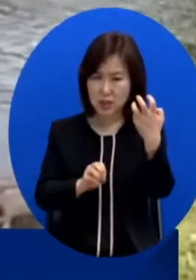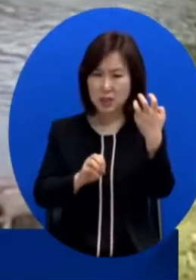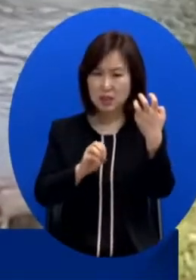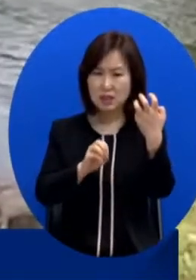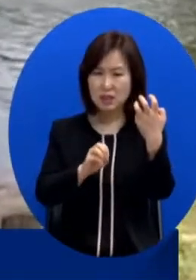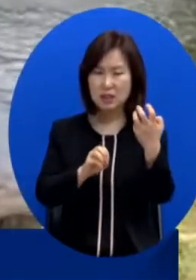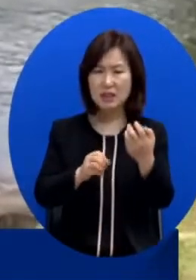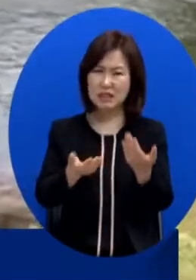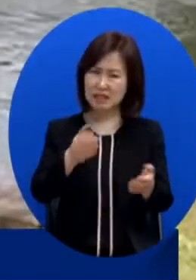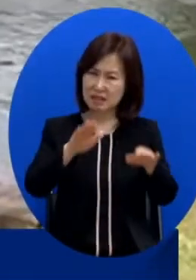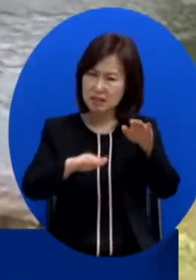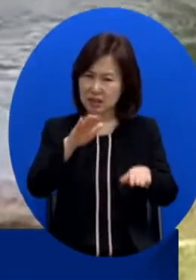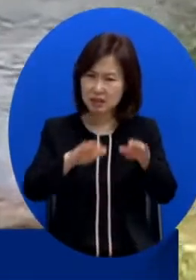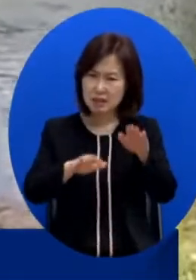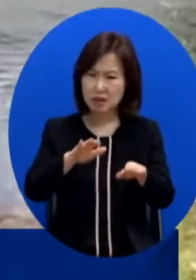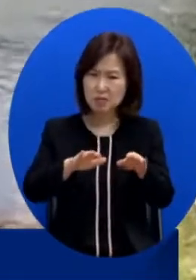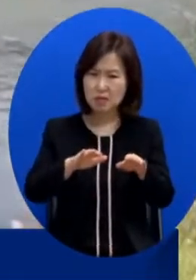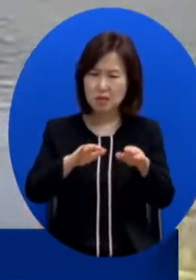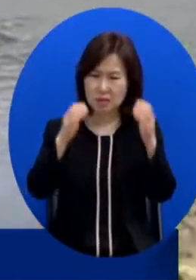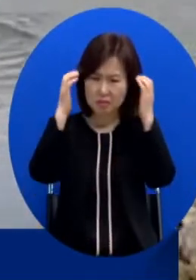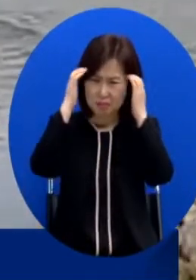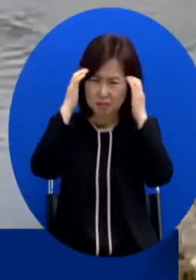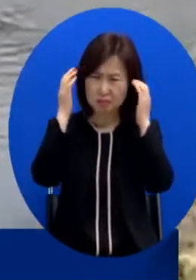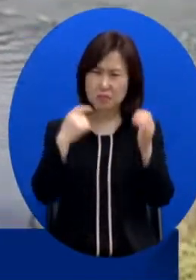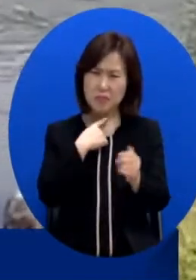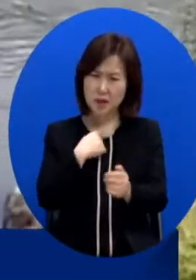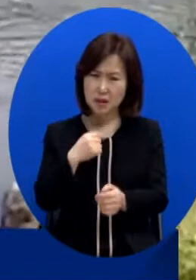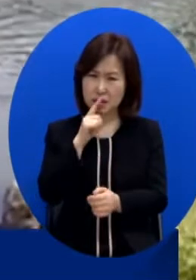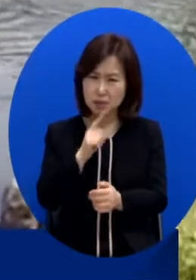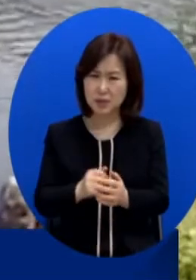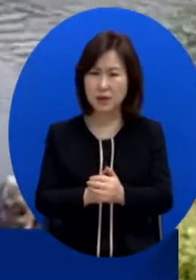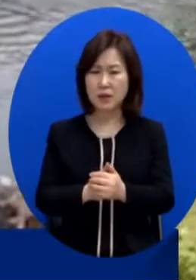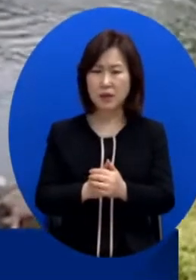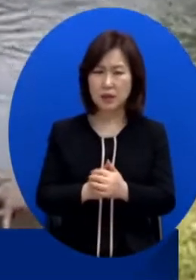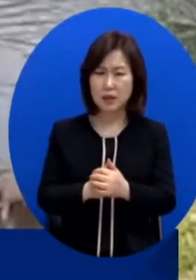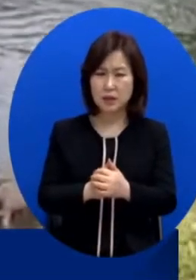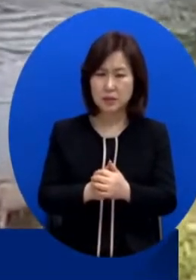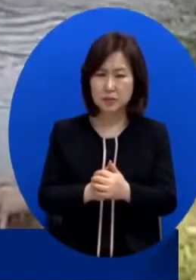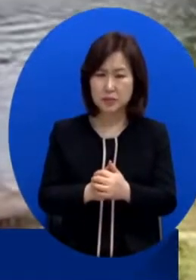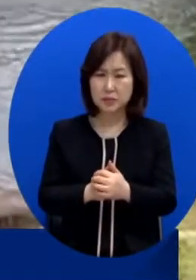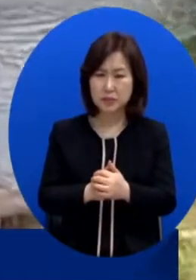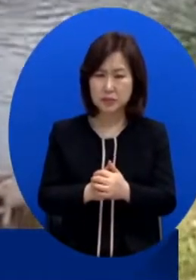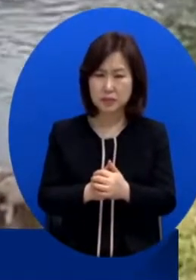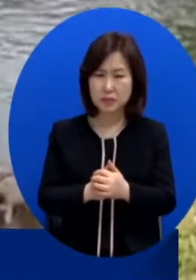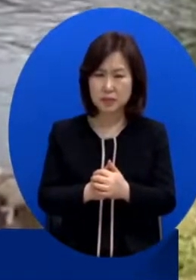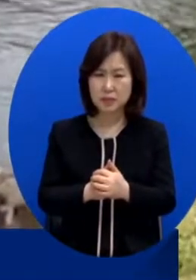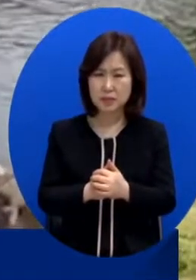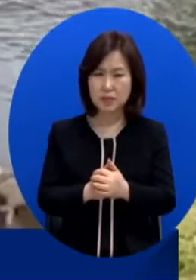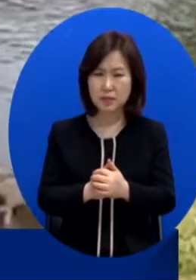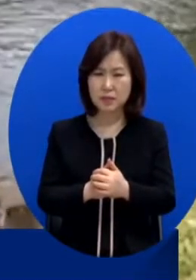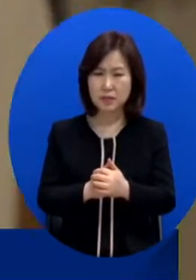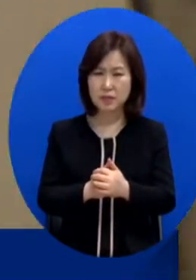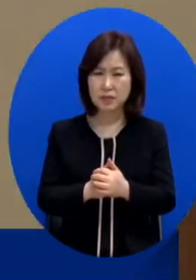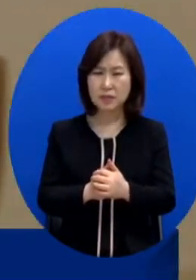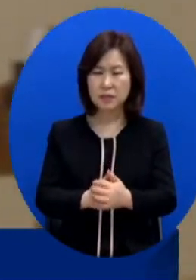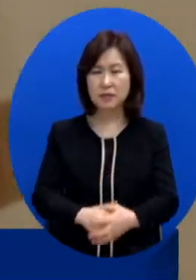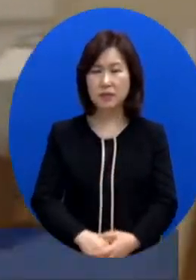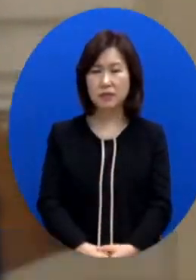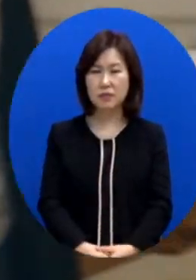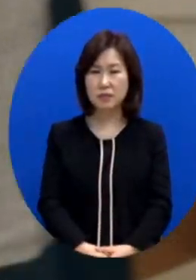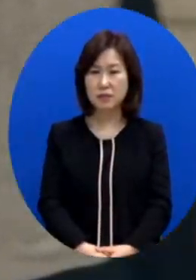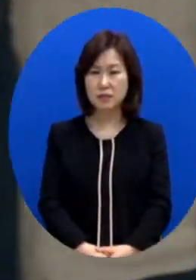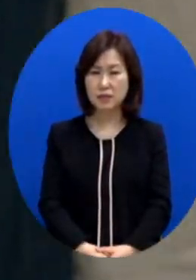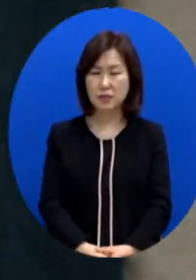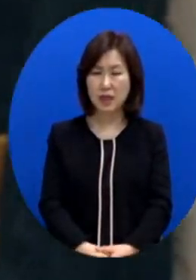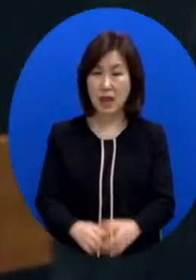our partners 80% of them have reported experiencing that sort of discrimination.